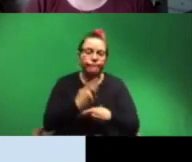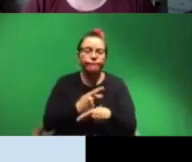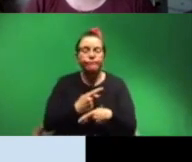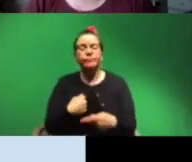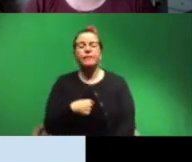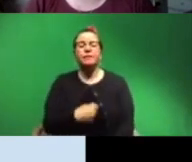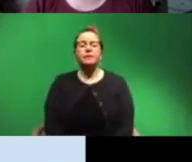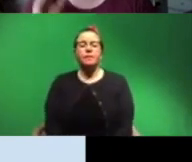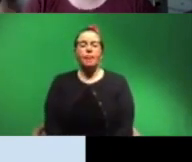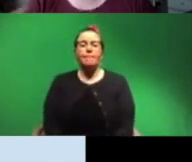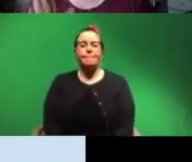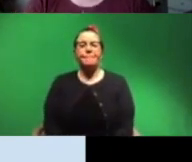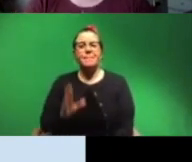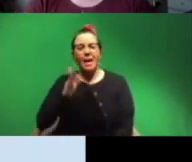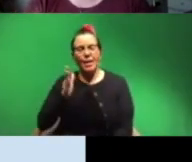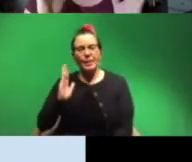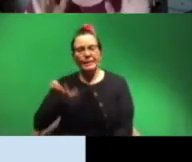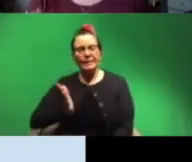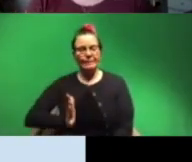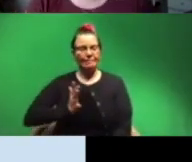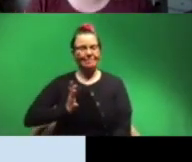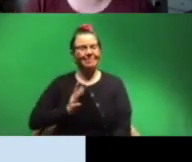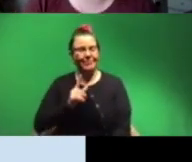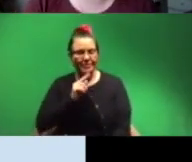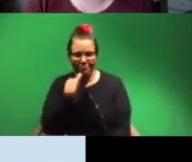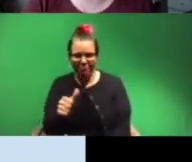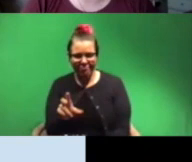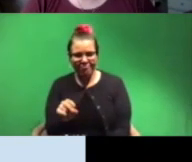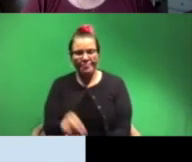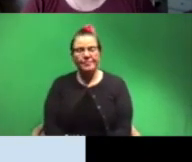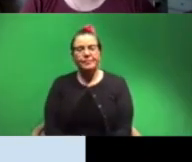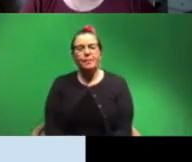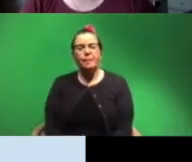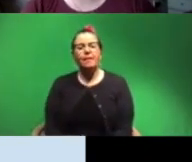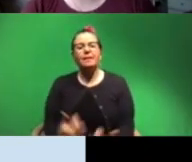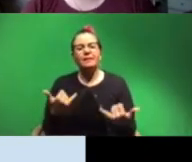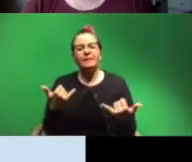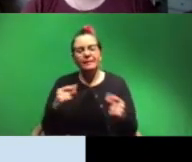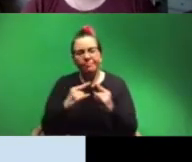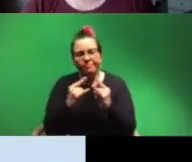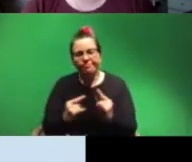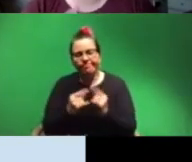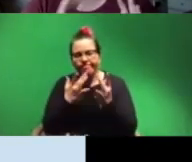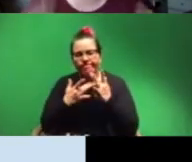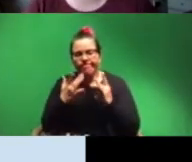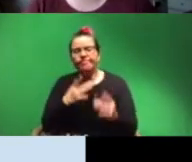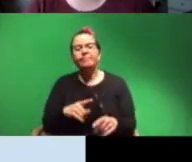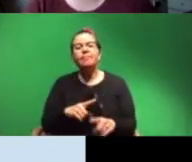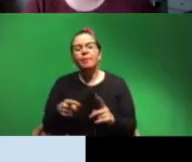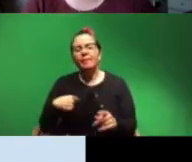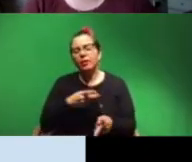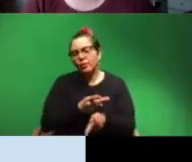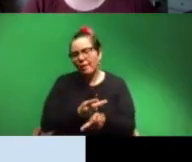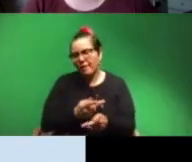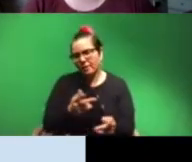And I know that might make it sound glamorous, but it really wasn't. We were still in tents, but they looked after us